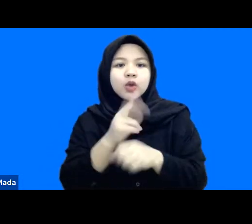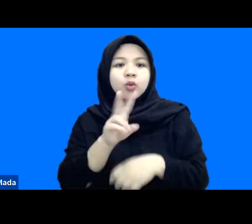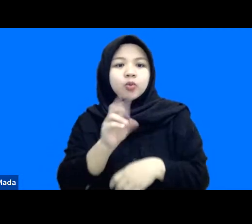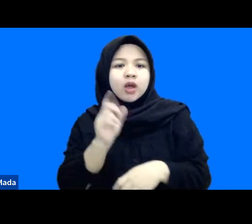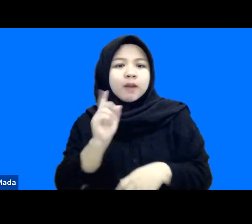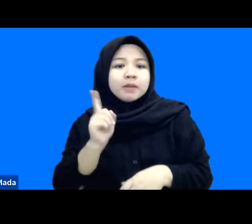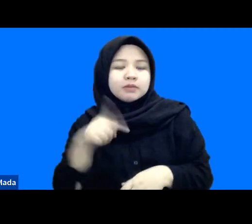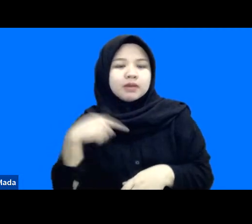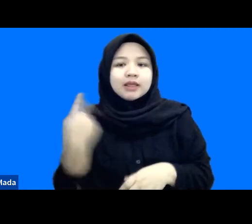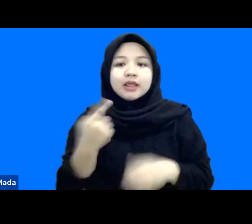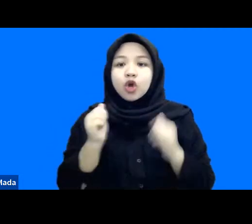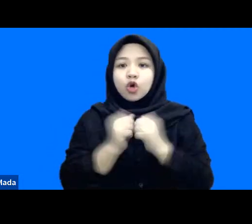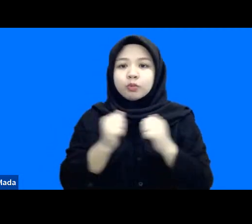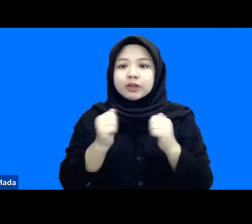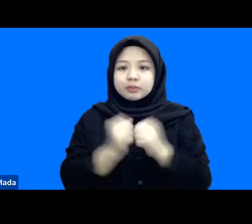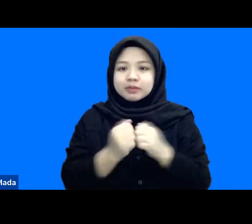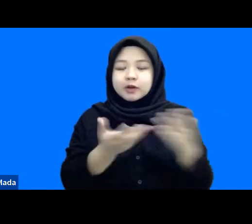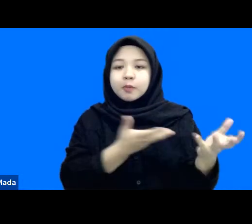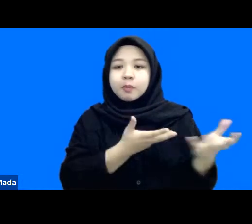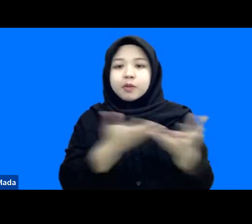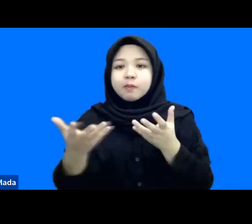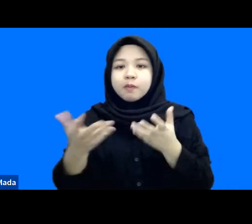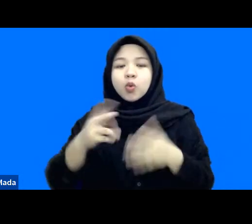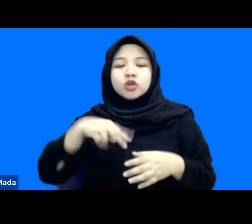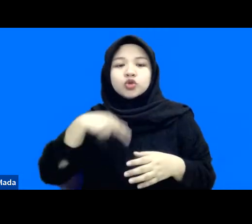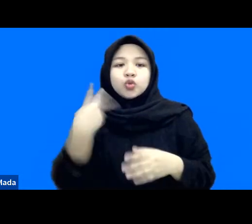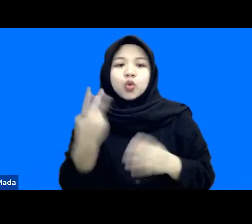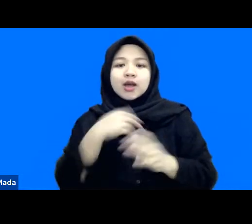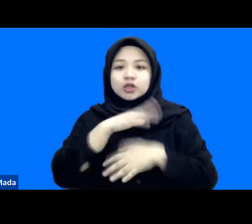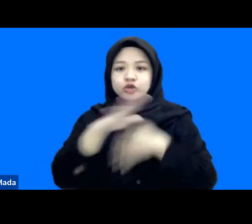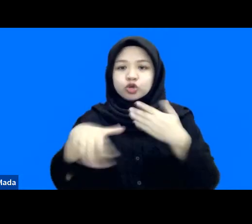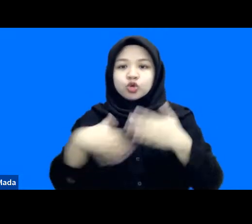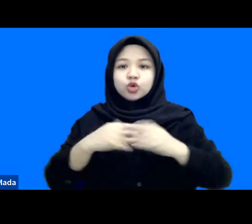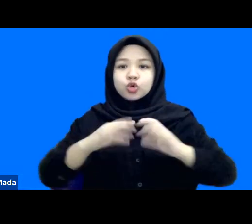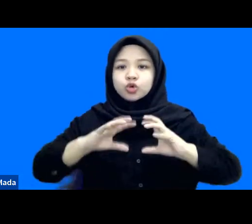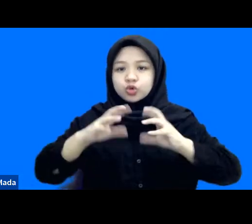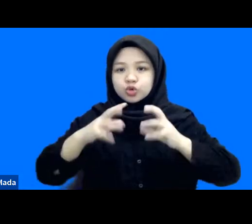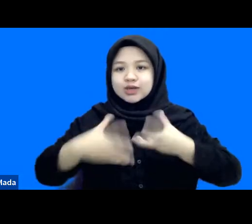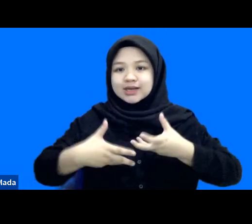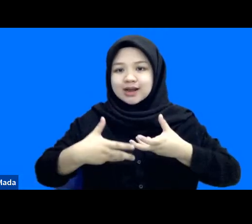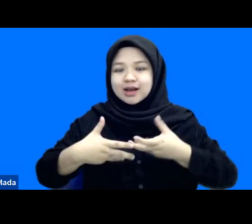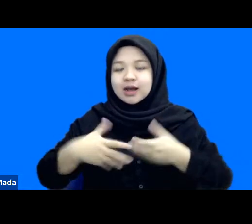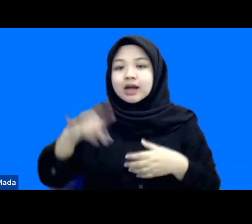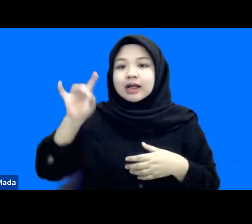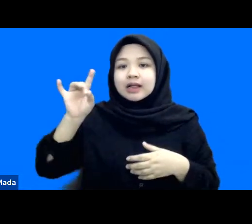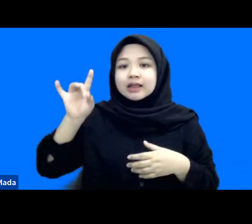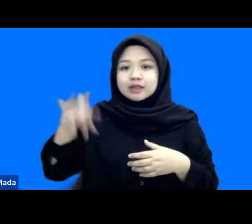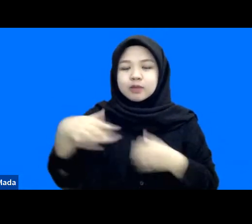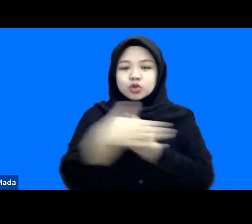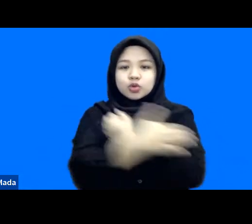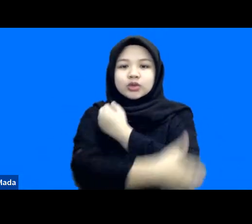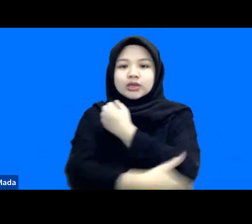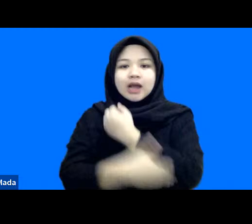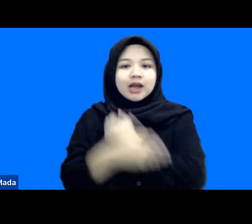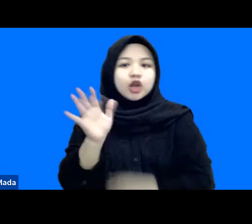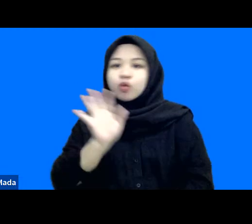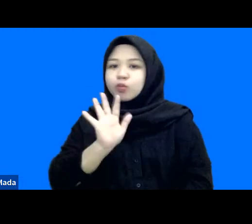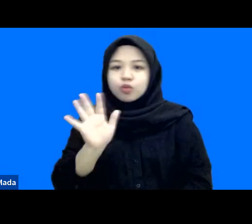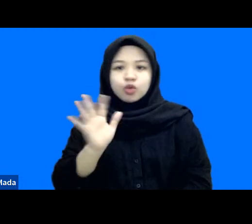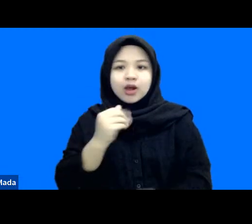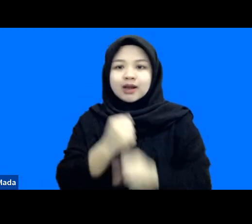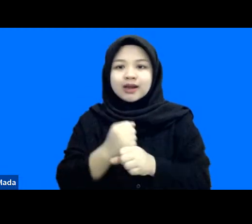from the rest of the world, including from non-G20 countries. It is part of our